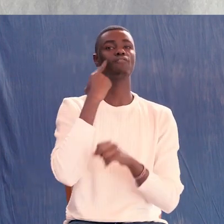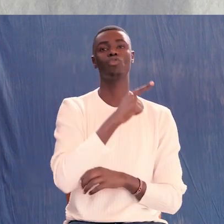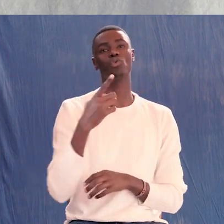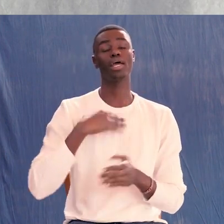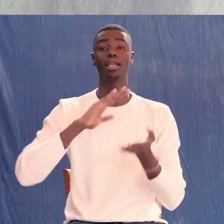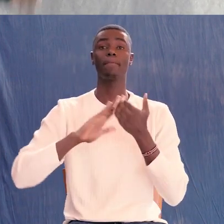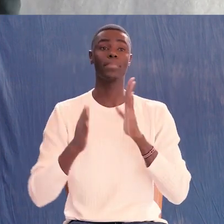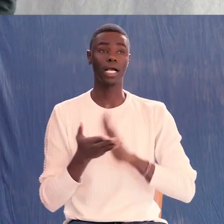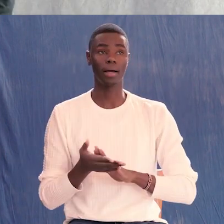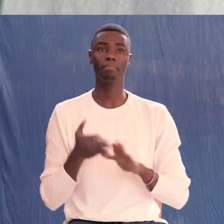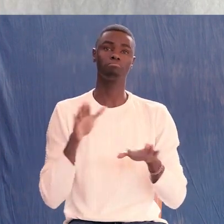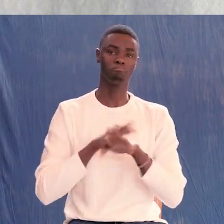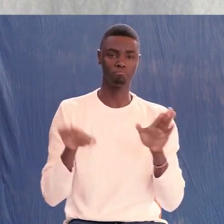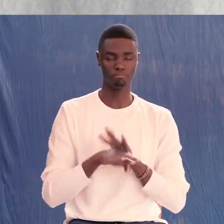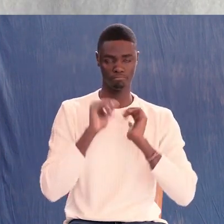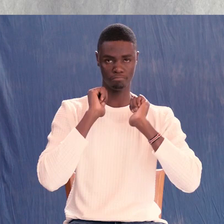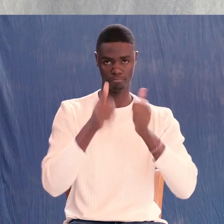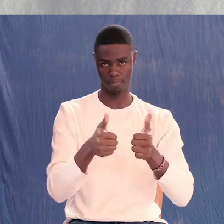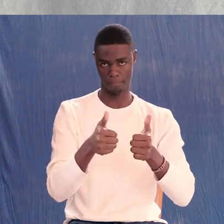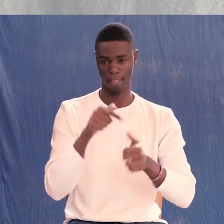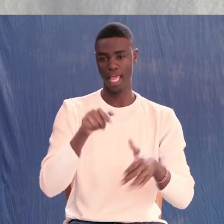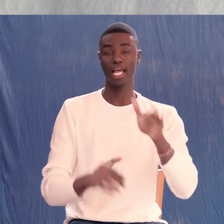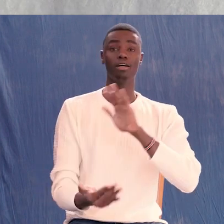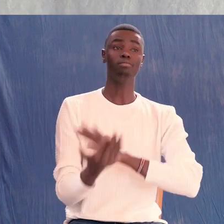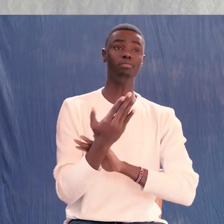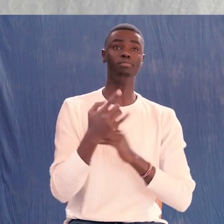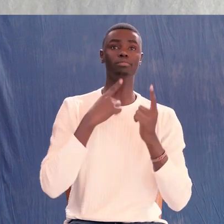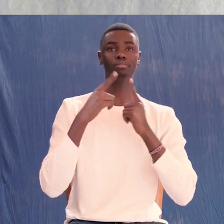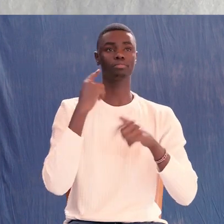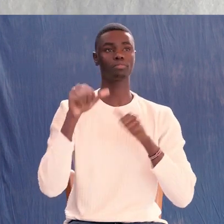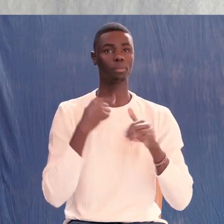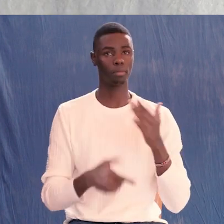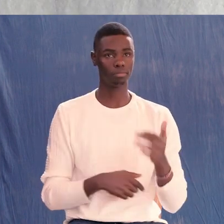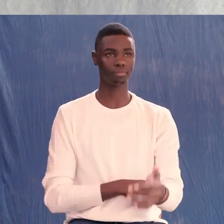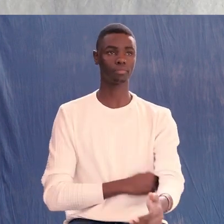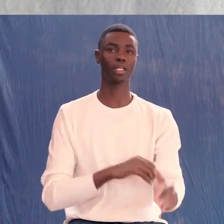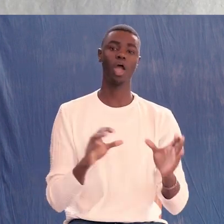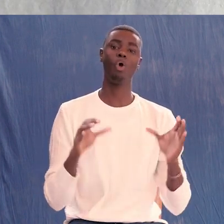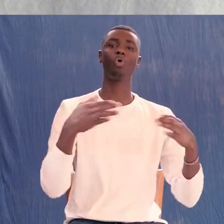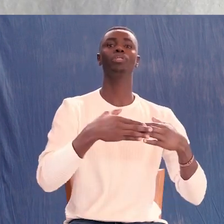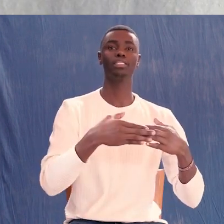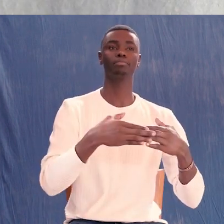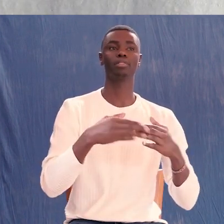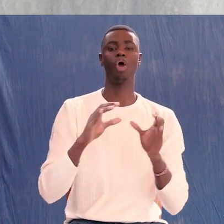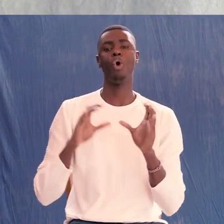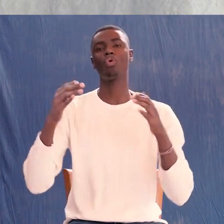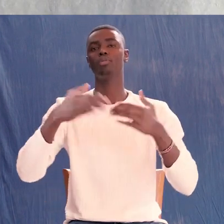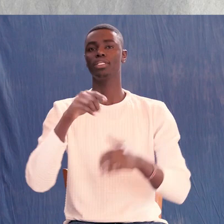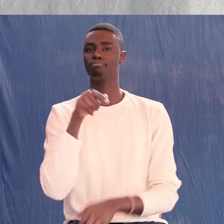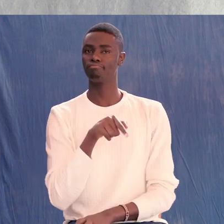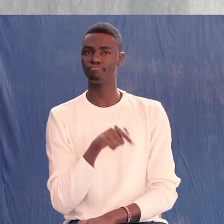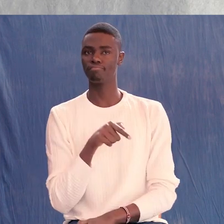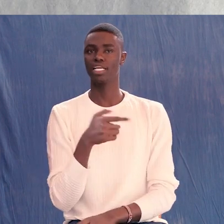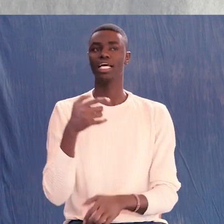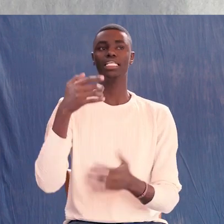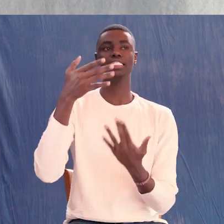all that he calls you to be. And this morning, I'll be talking about community. Because community is